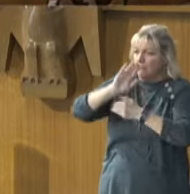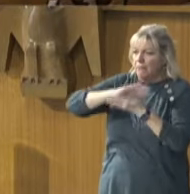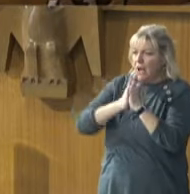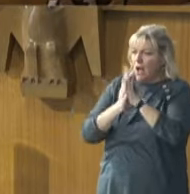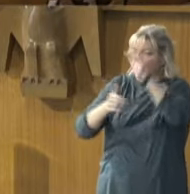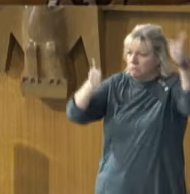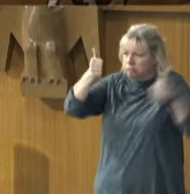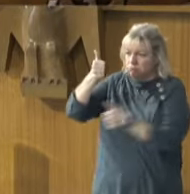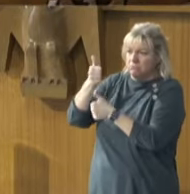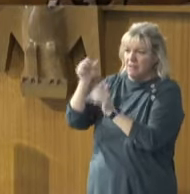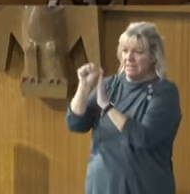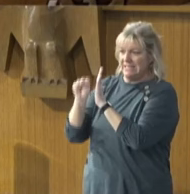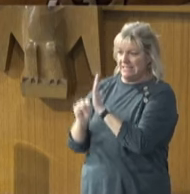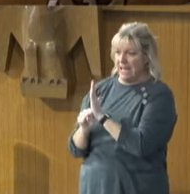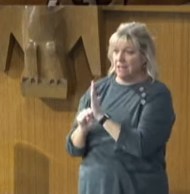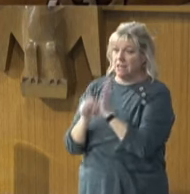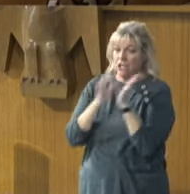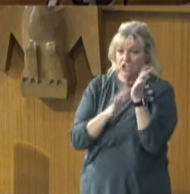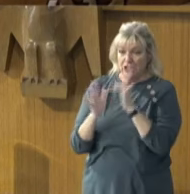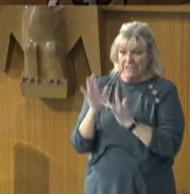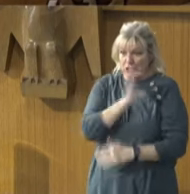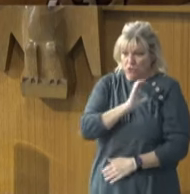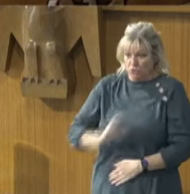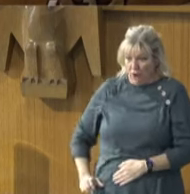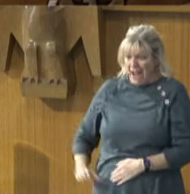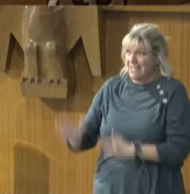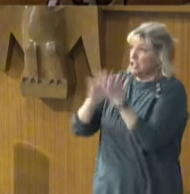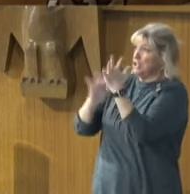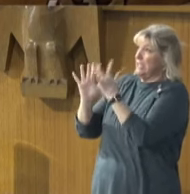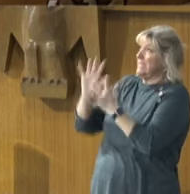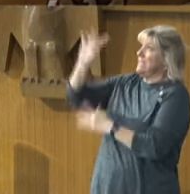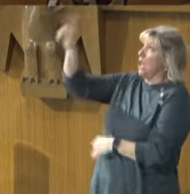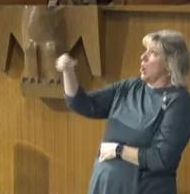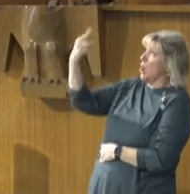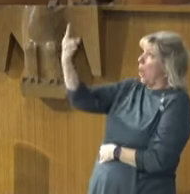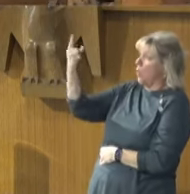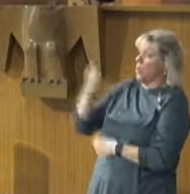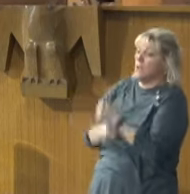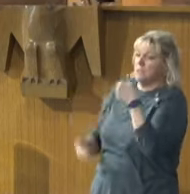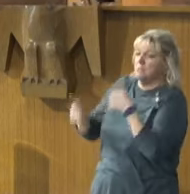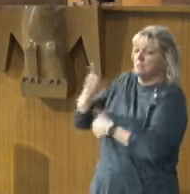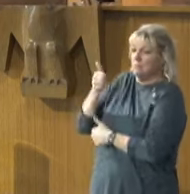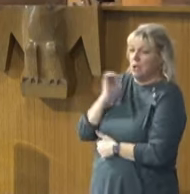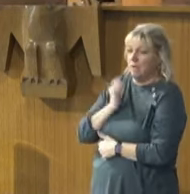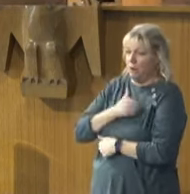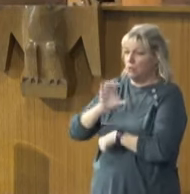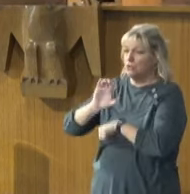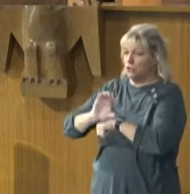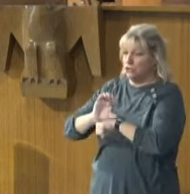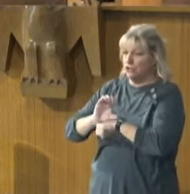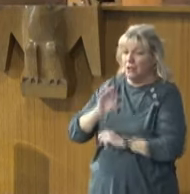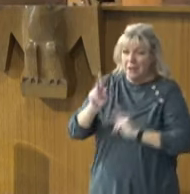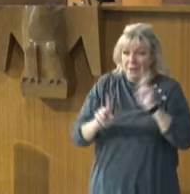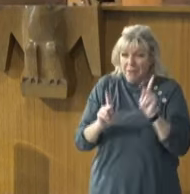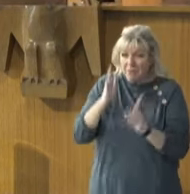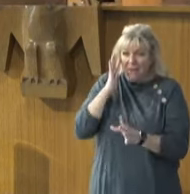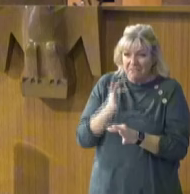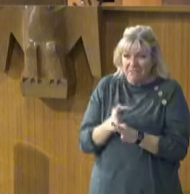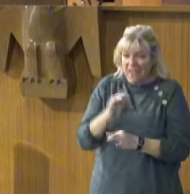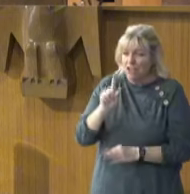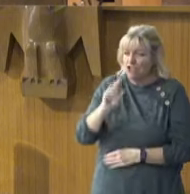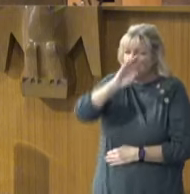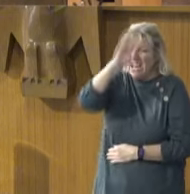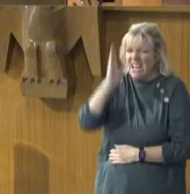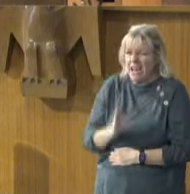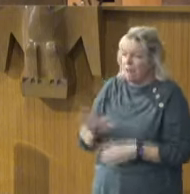Jesus Christ and Jesus alone is the head of the church, and people of faith should never bow down